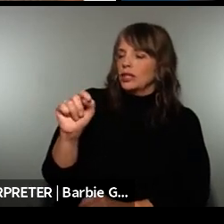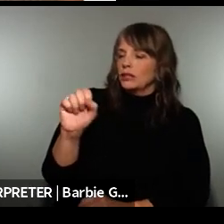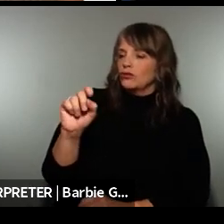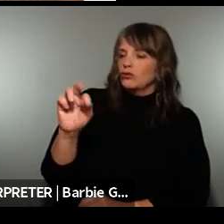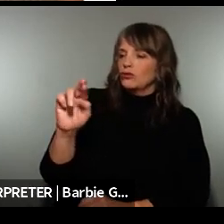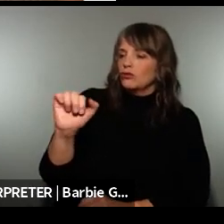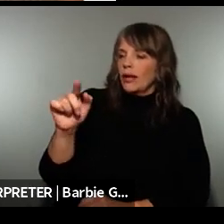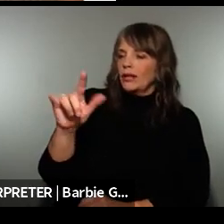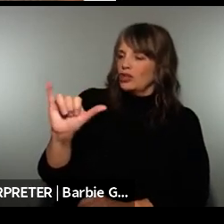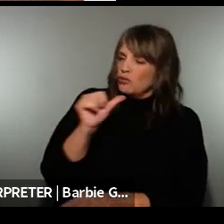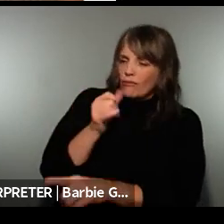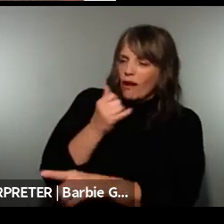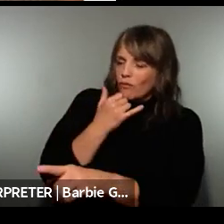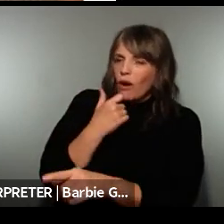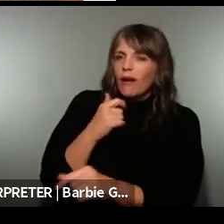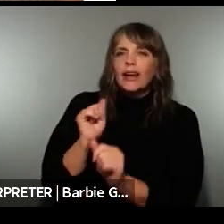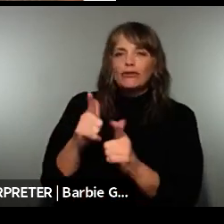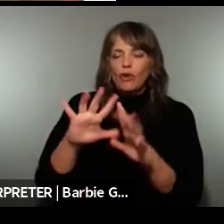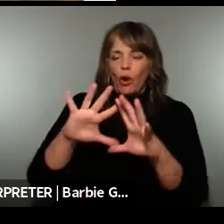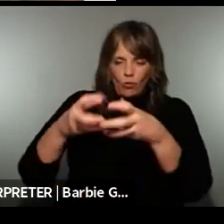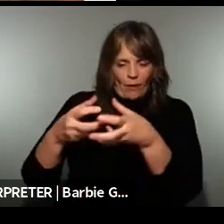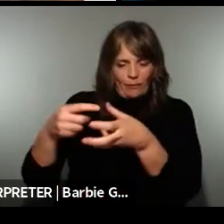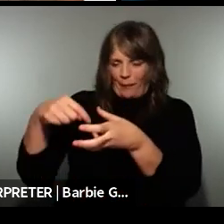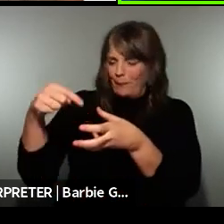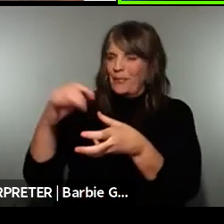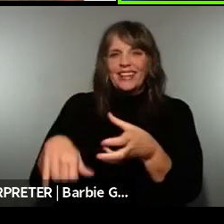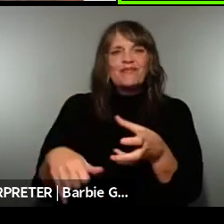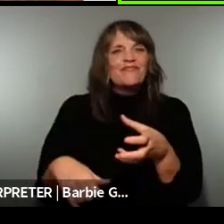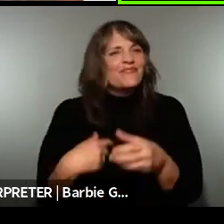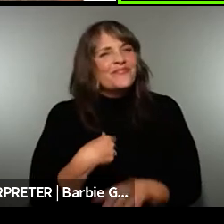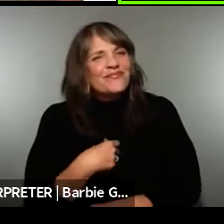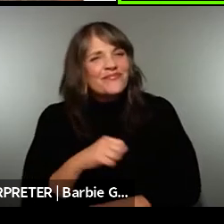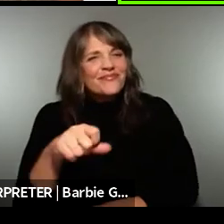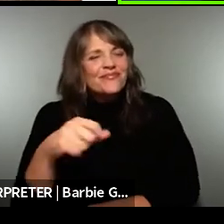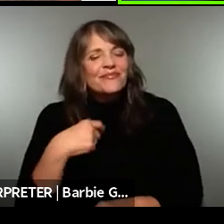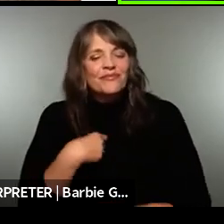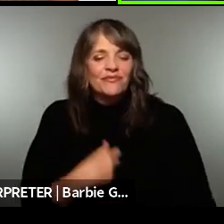though. Yeah, it's all wrapped up. Yeah. So, I mean, every